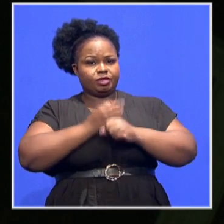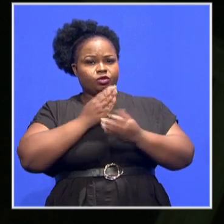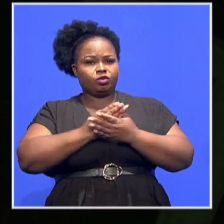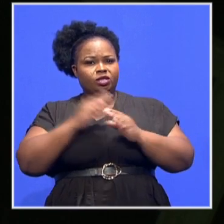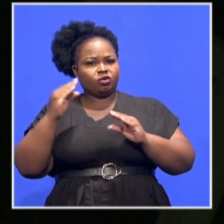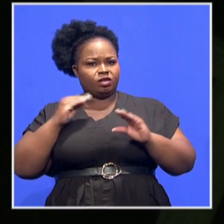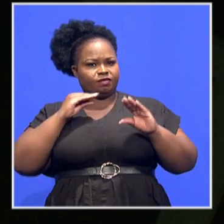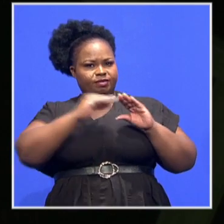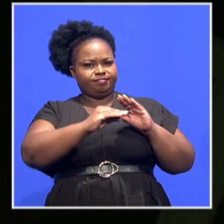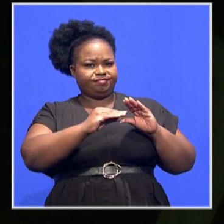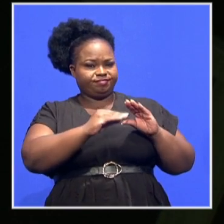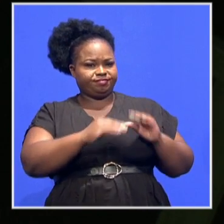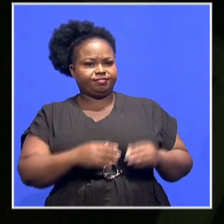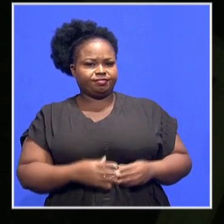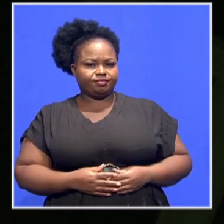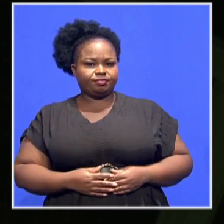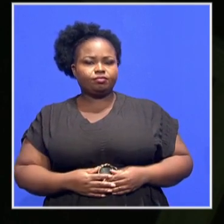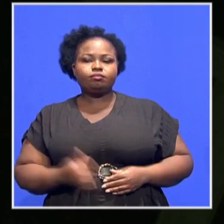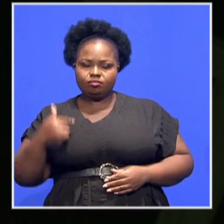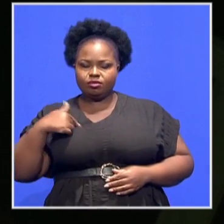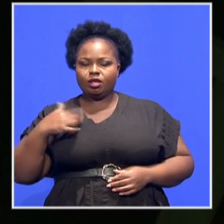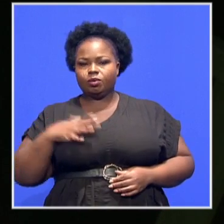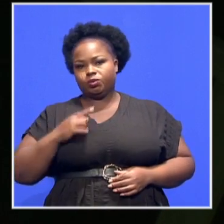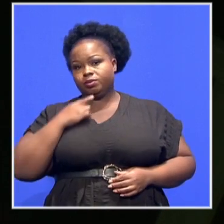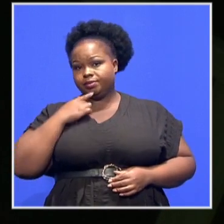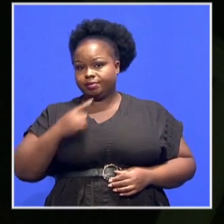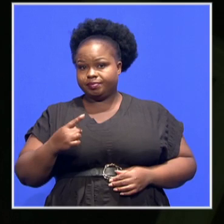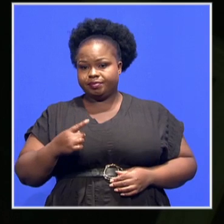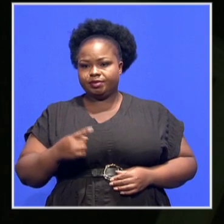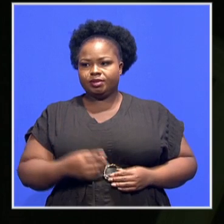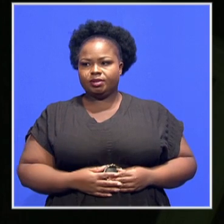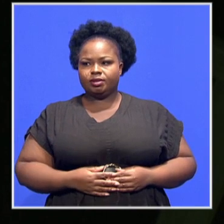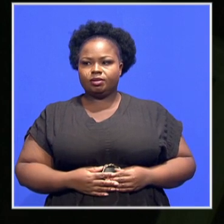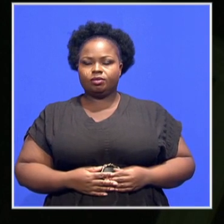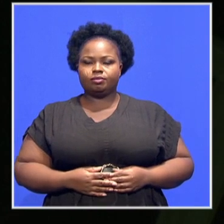your money. I'm able to say, with the